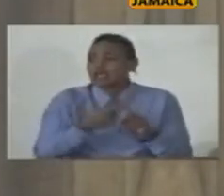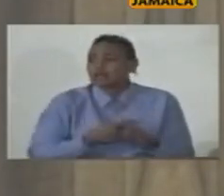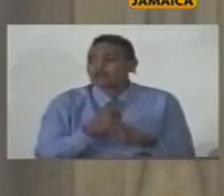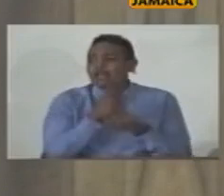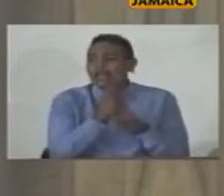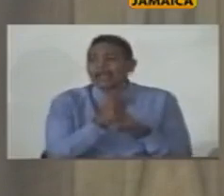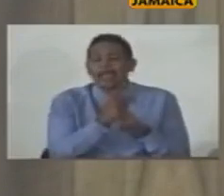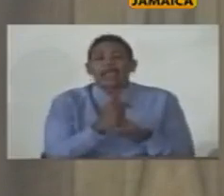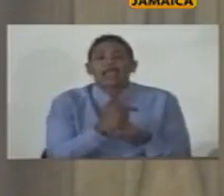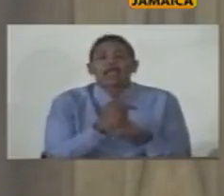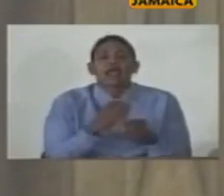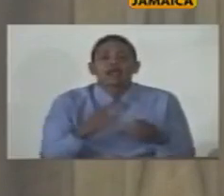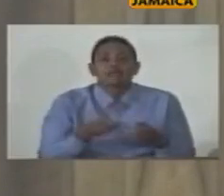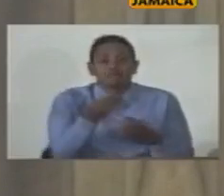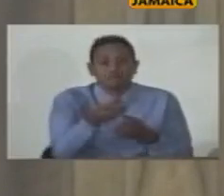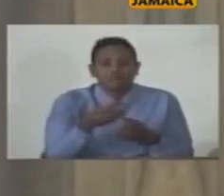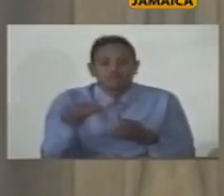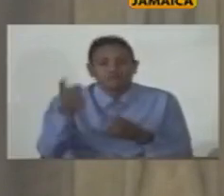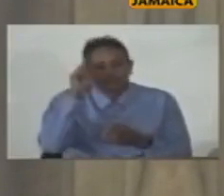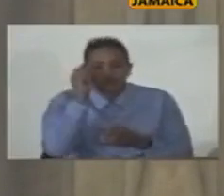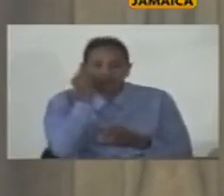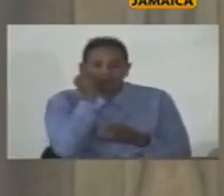packages.